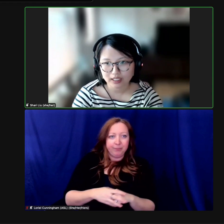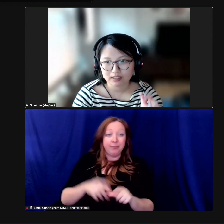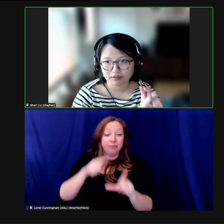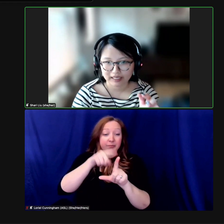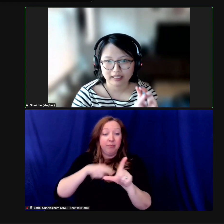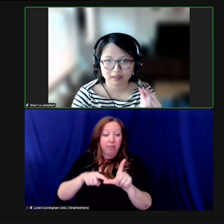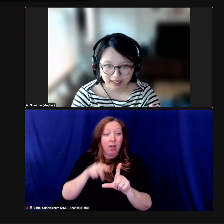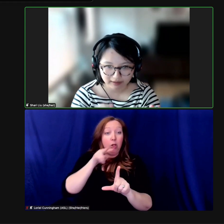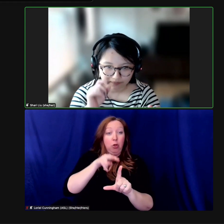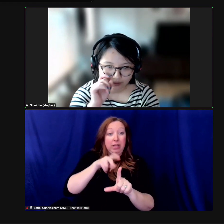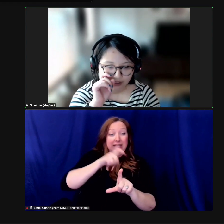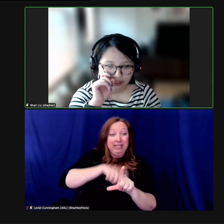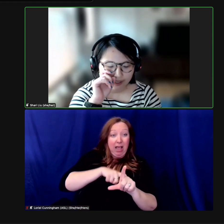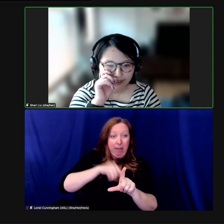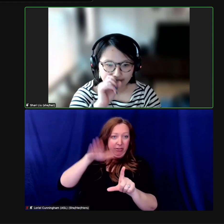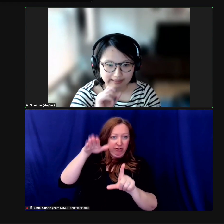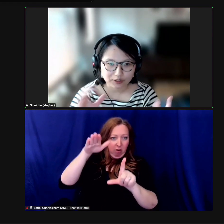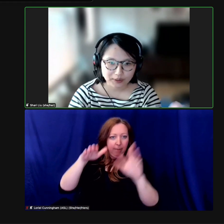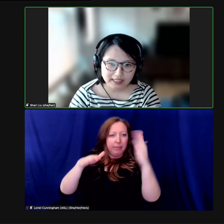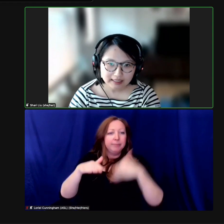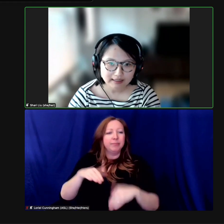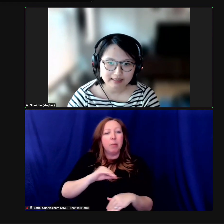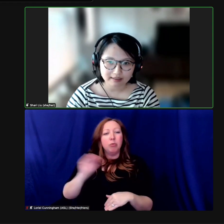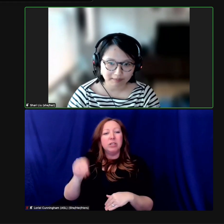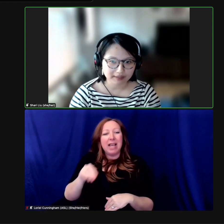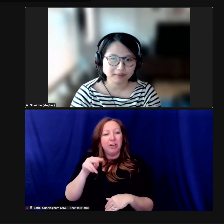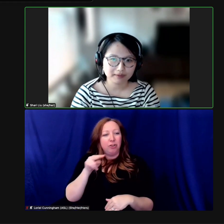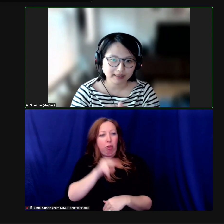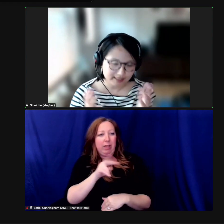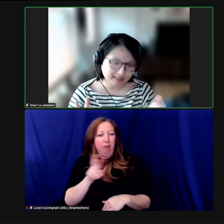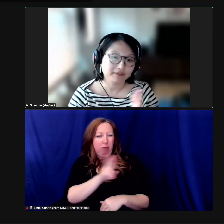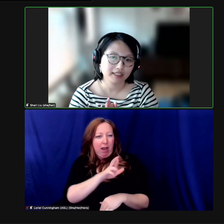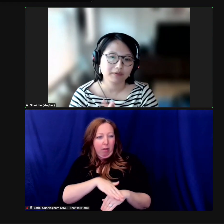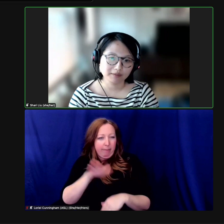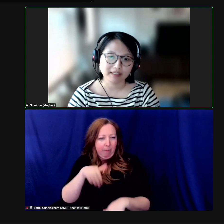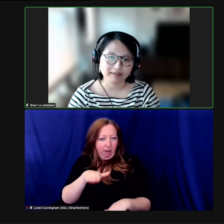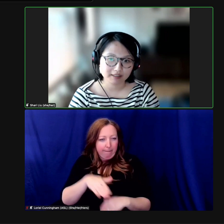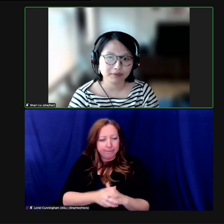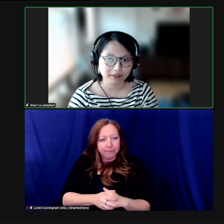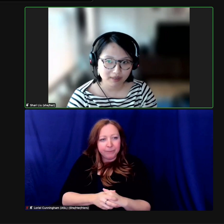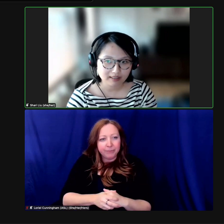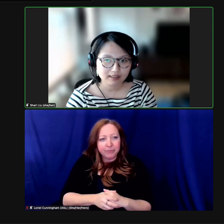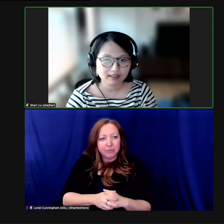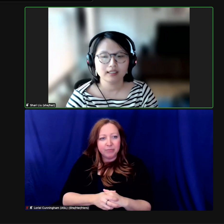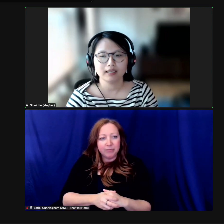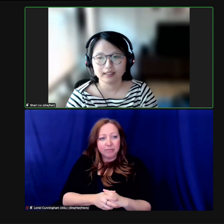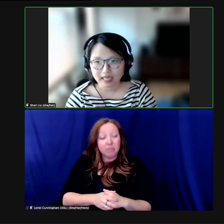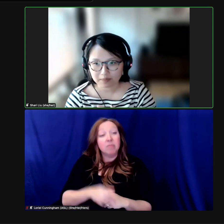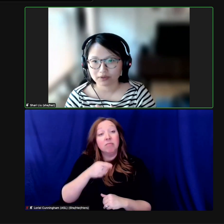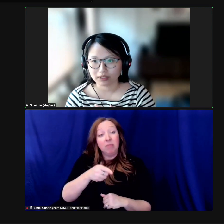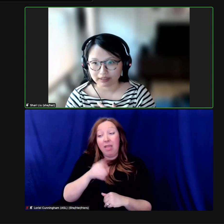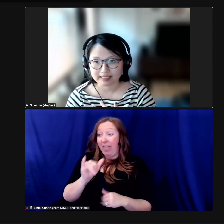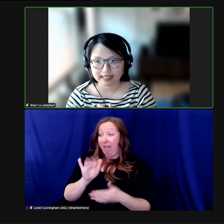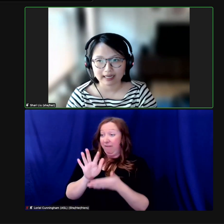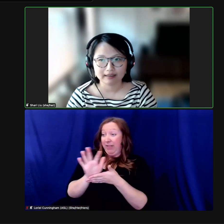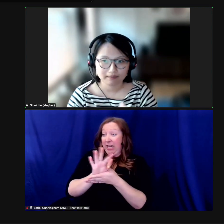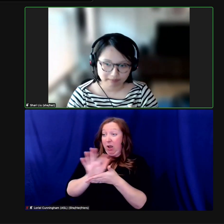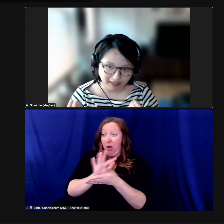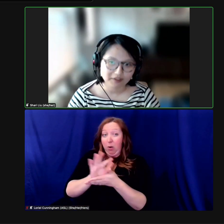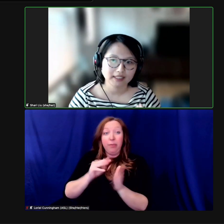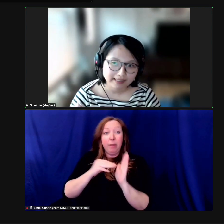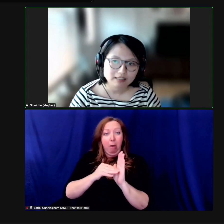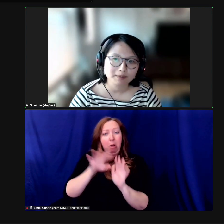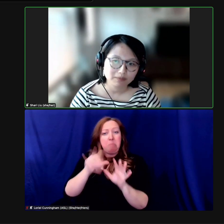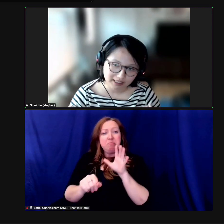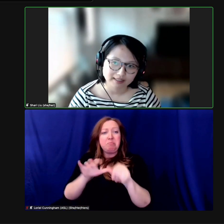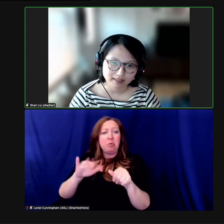percentage looking to the right on the bottom. And as you can see, this is a video where the model did pretty well in the temporal units that my